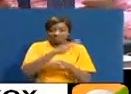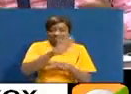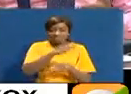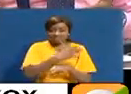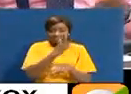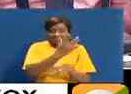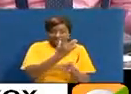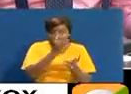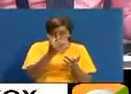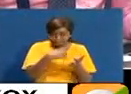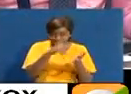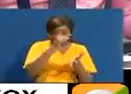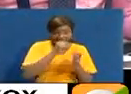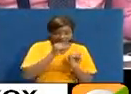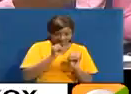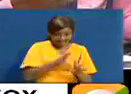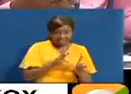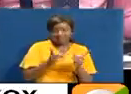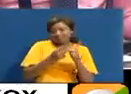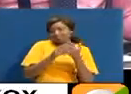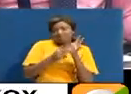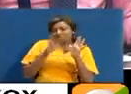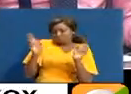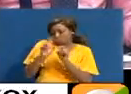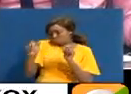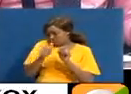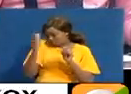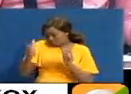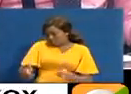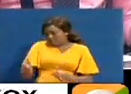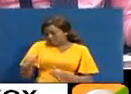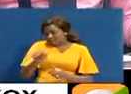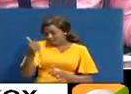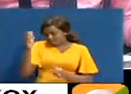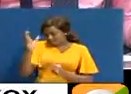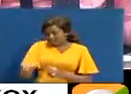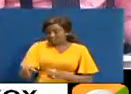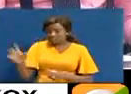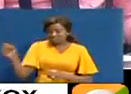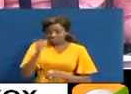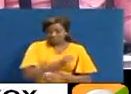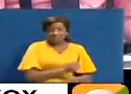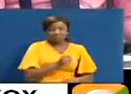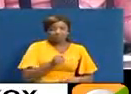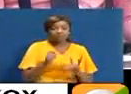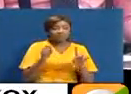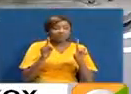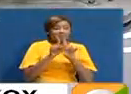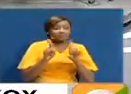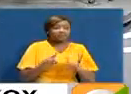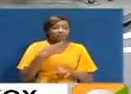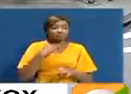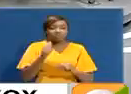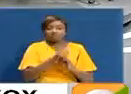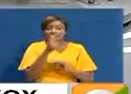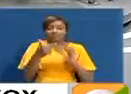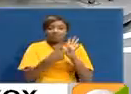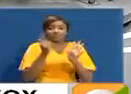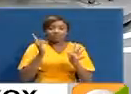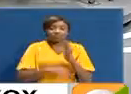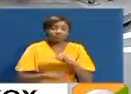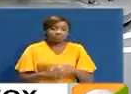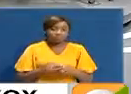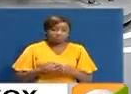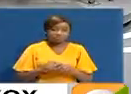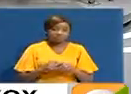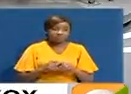get someone else. So this is actually going to worry a lot of people, I think. Yeah, and I think it'll just put, once again,